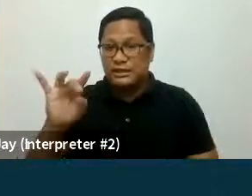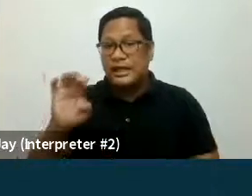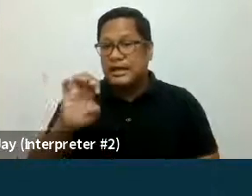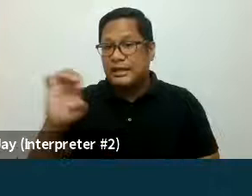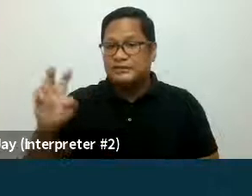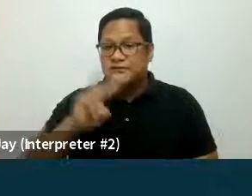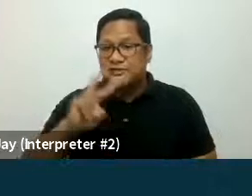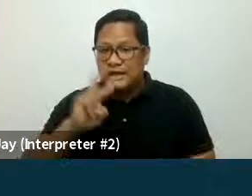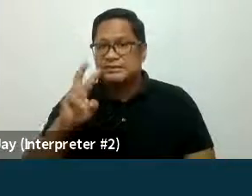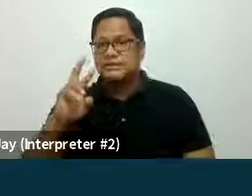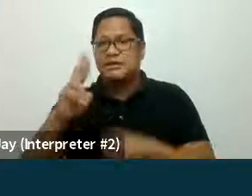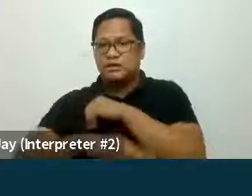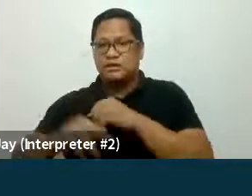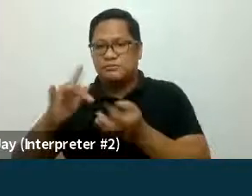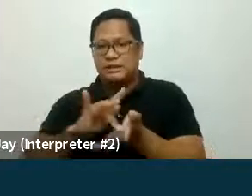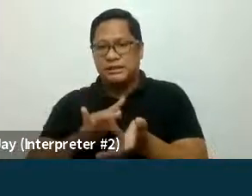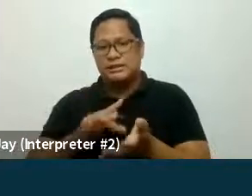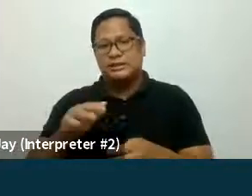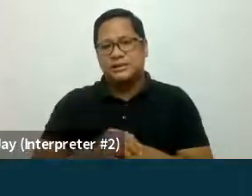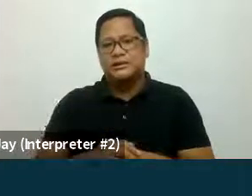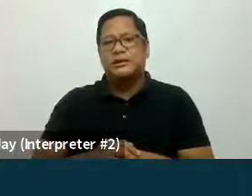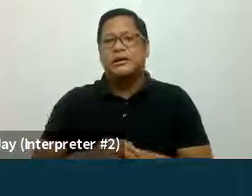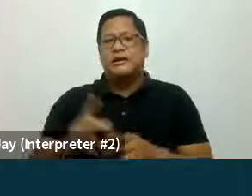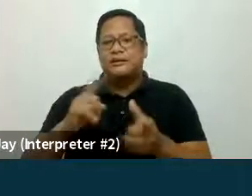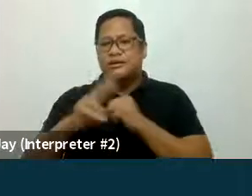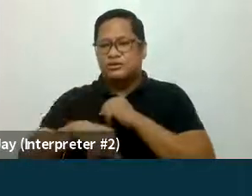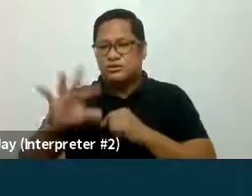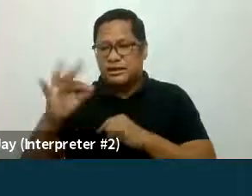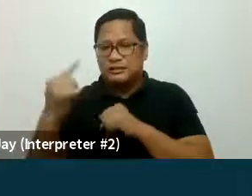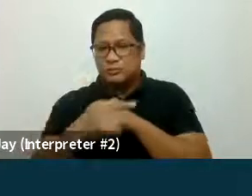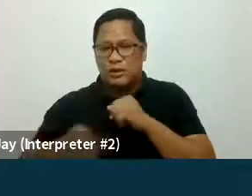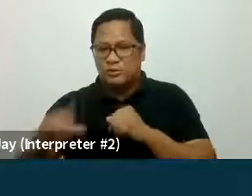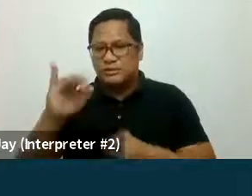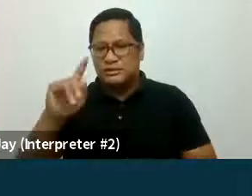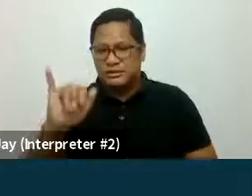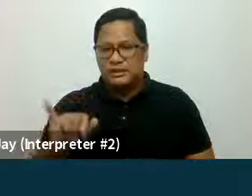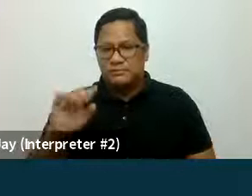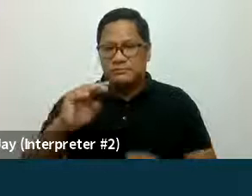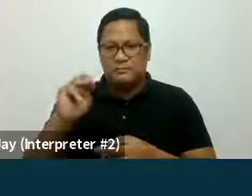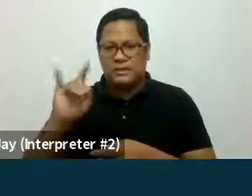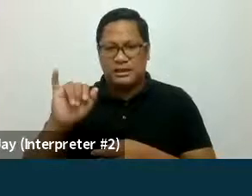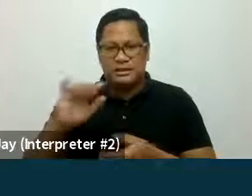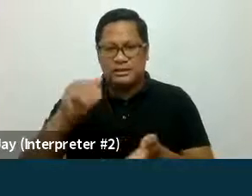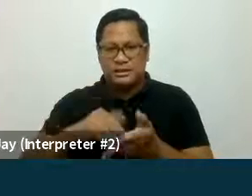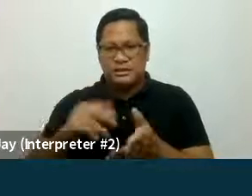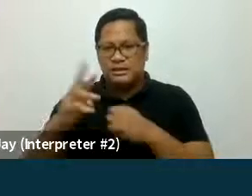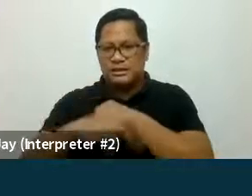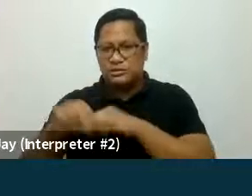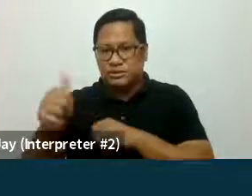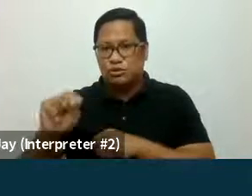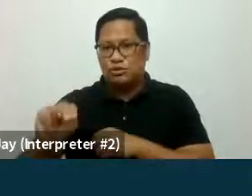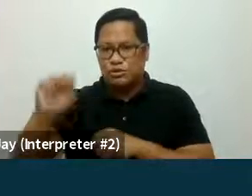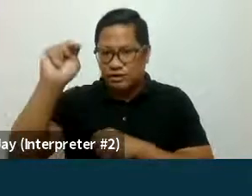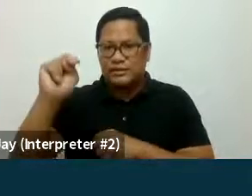City Medical Center in Region 9, Northern Mindanao Medical Center in 10, Davao Regional Medical Center in 11,